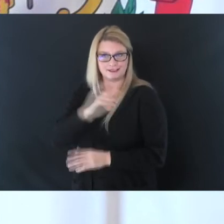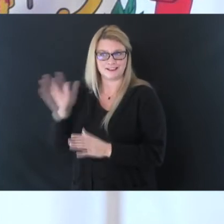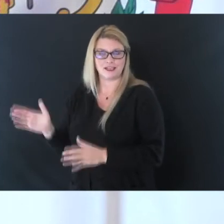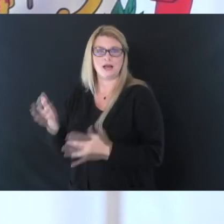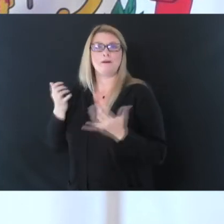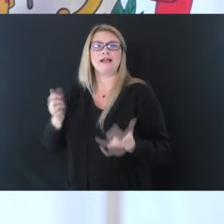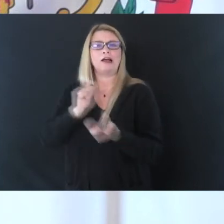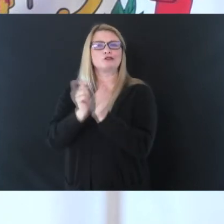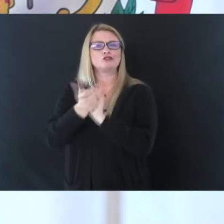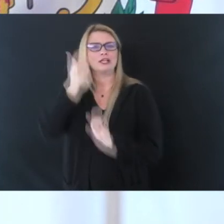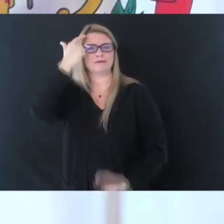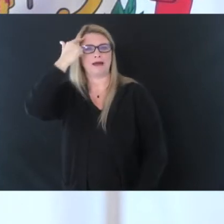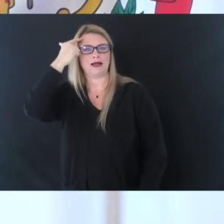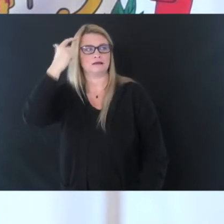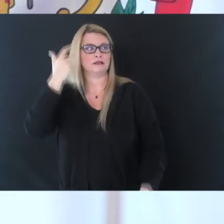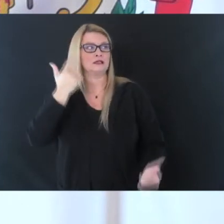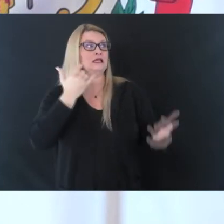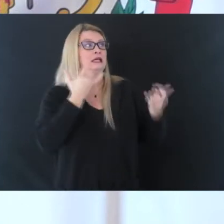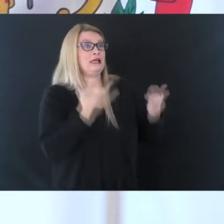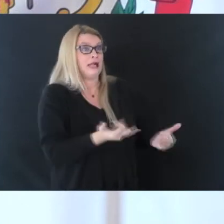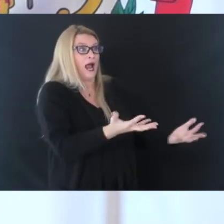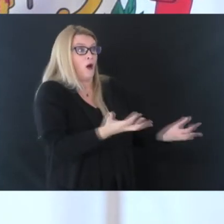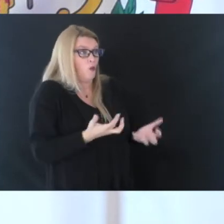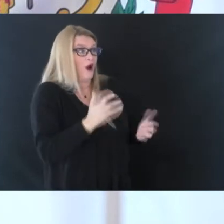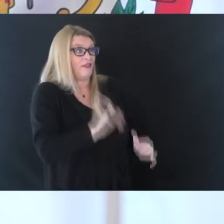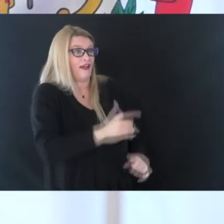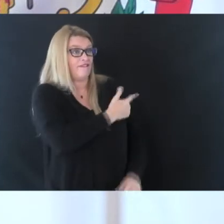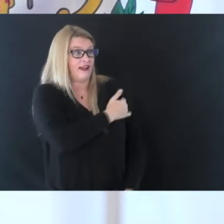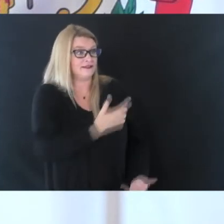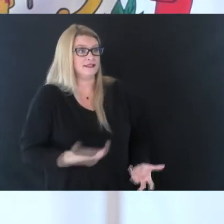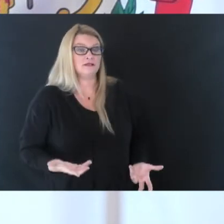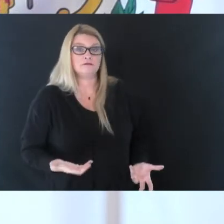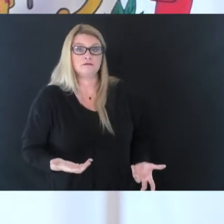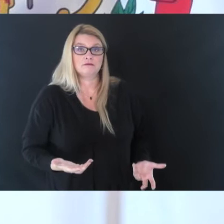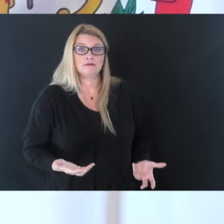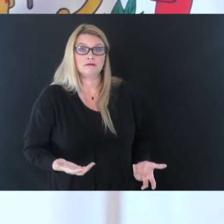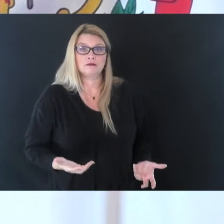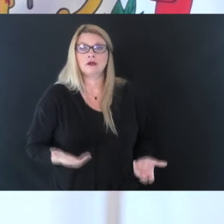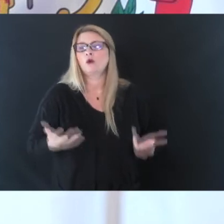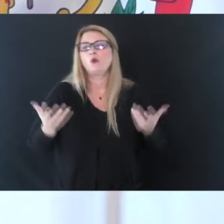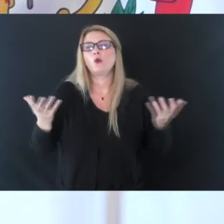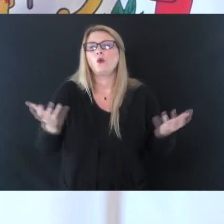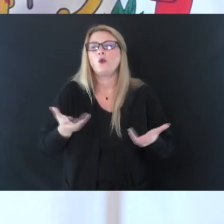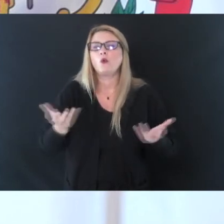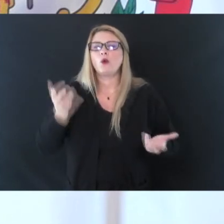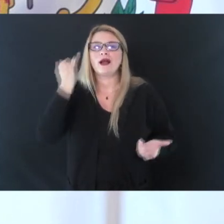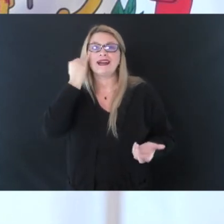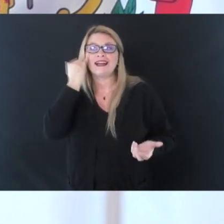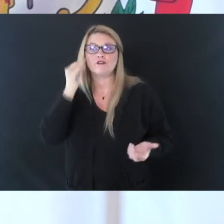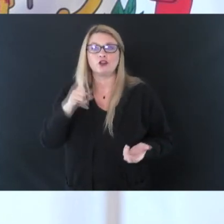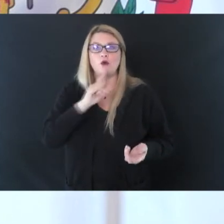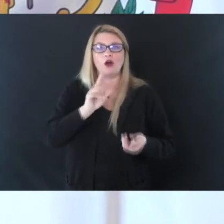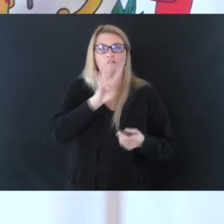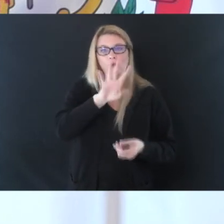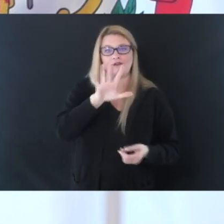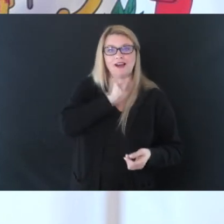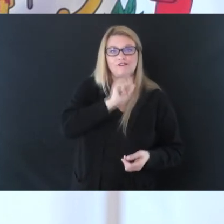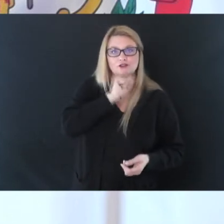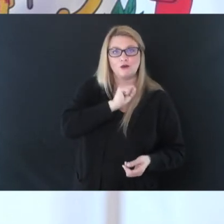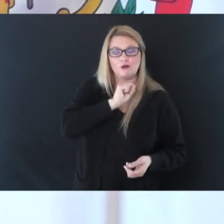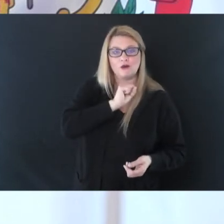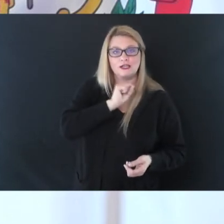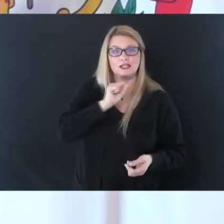second thoughts, and now they decide they want the vaccine. Or what if you're the 45-year-old and